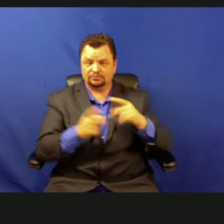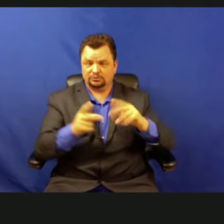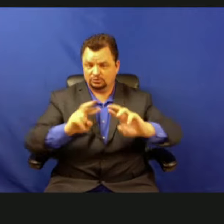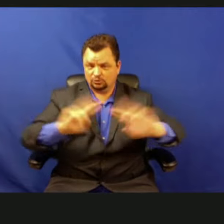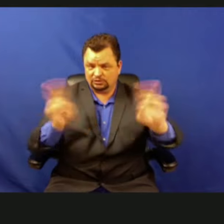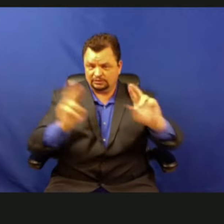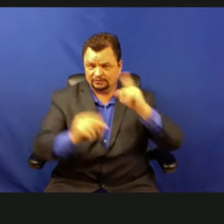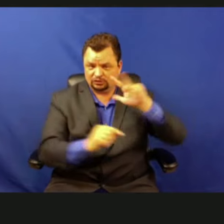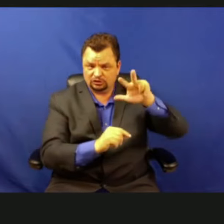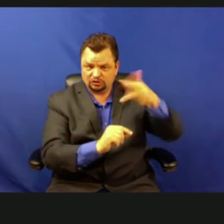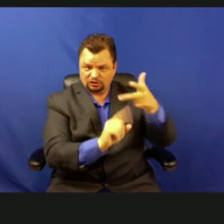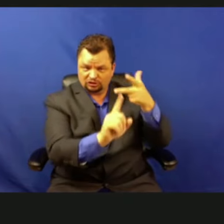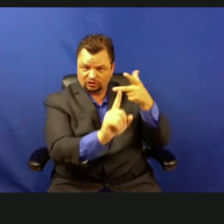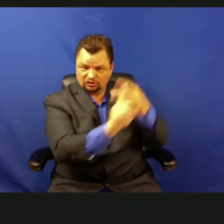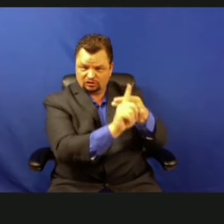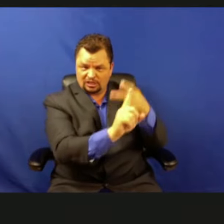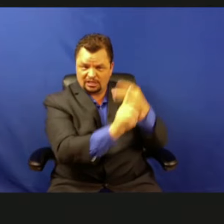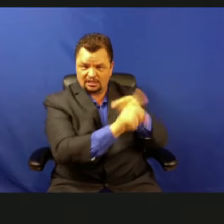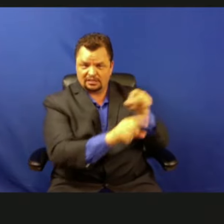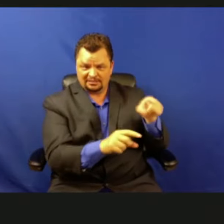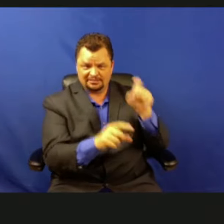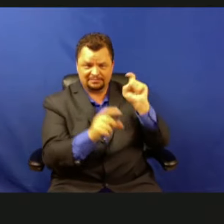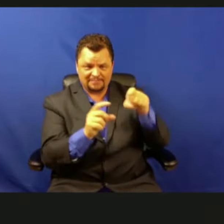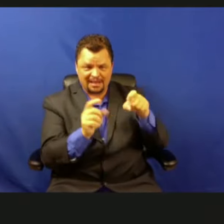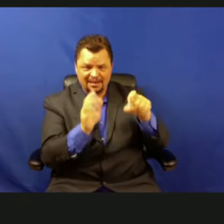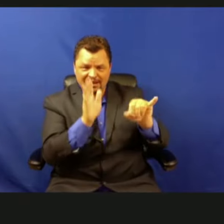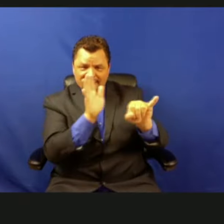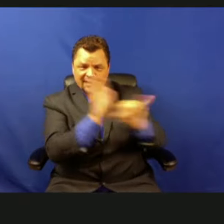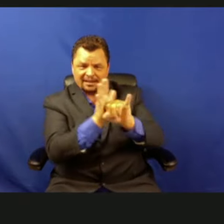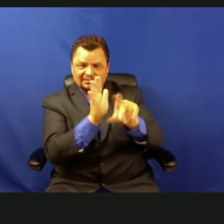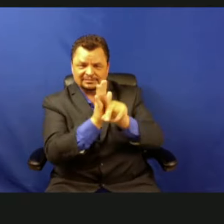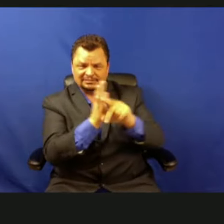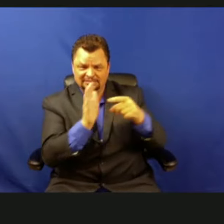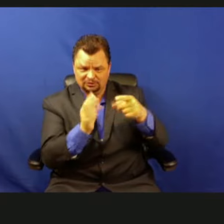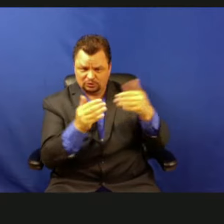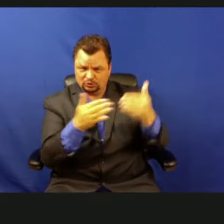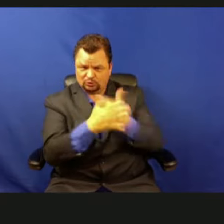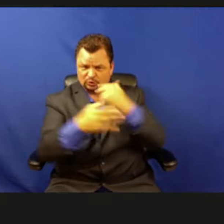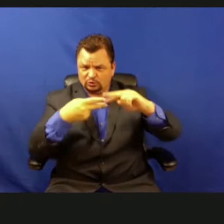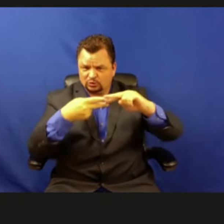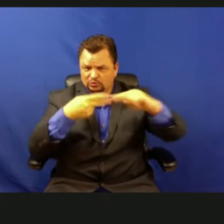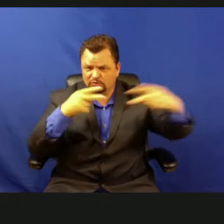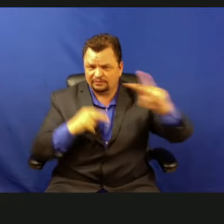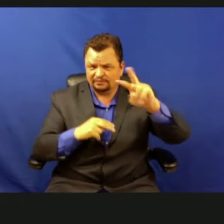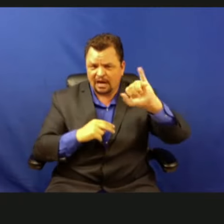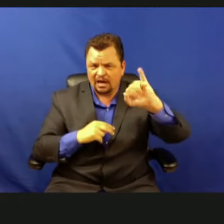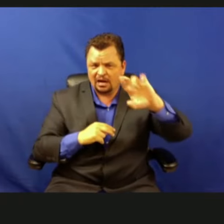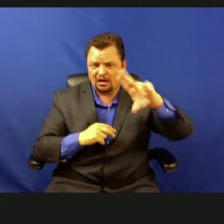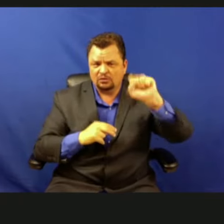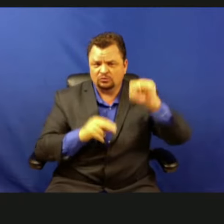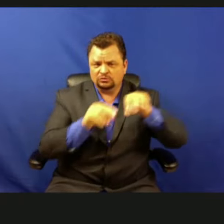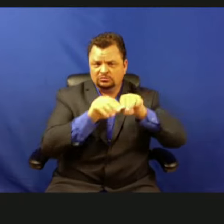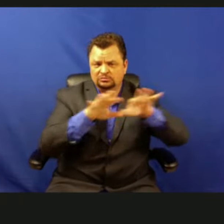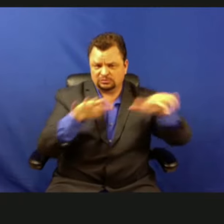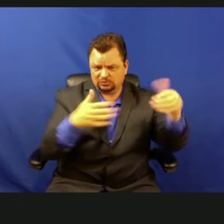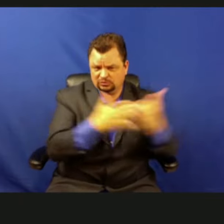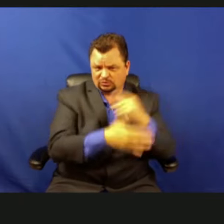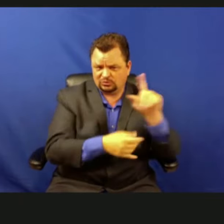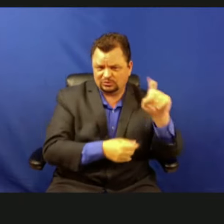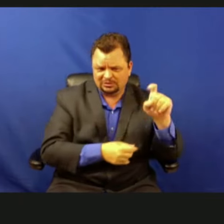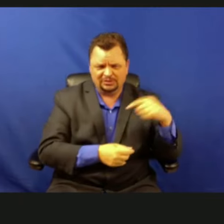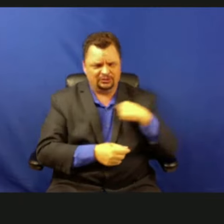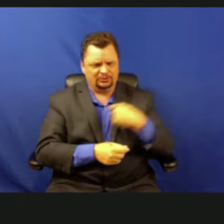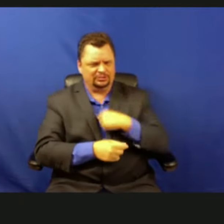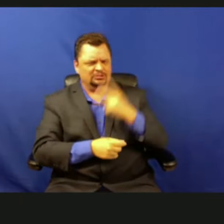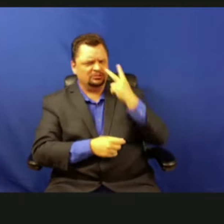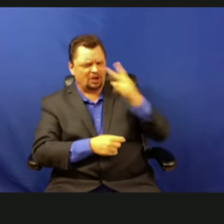new mutations? And also, is there any sign that the surges we're seeing in the border states are affecting border areas